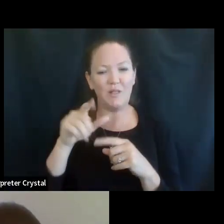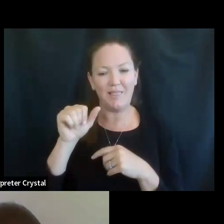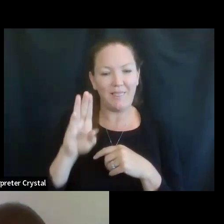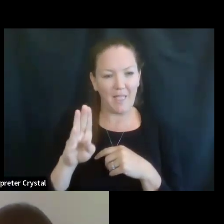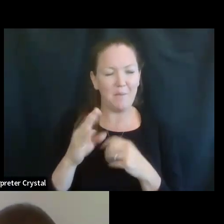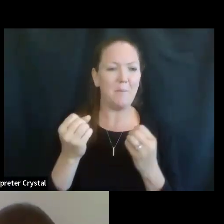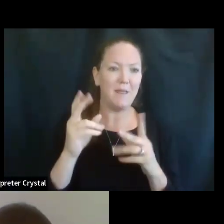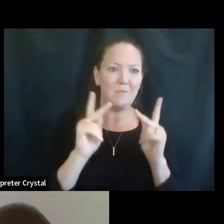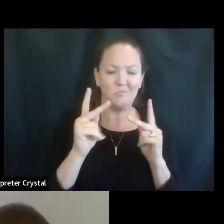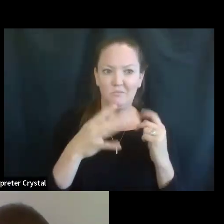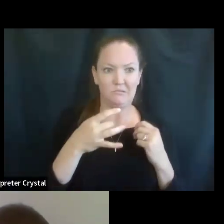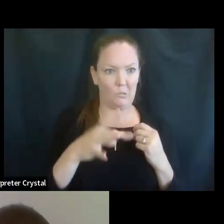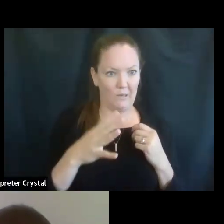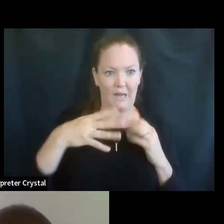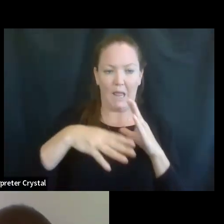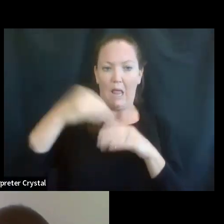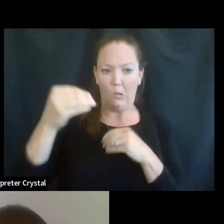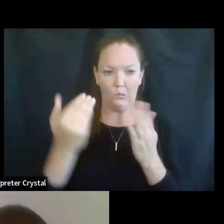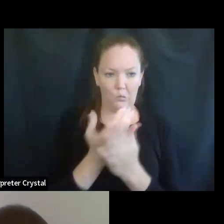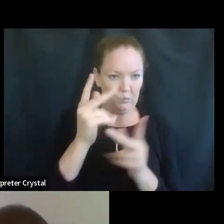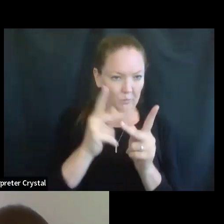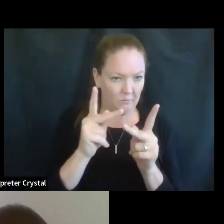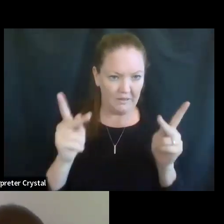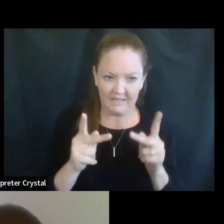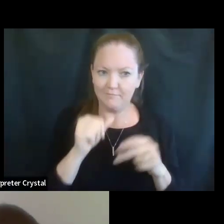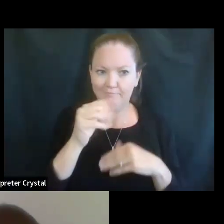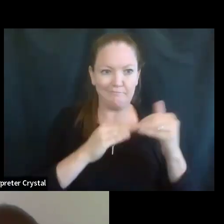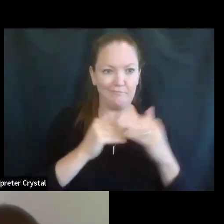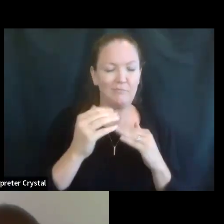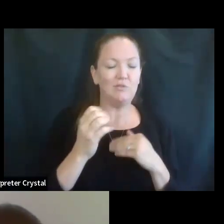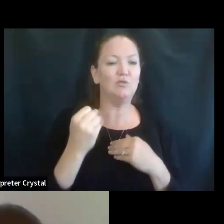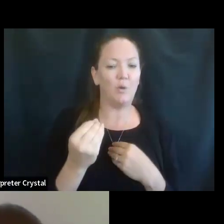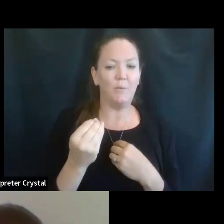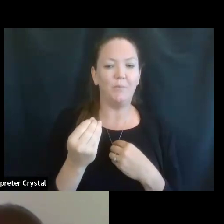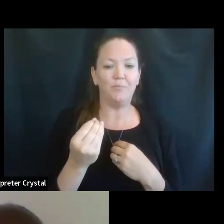and going to a new place. But